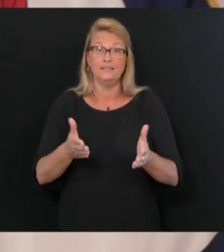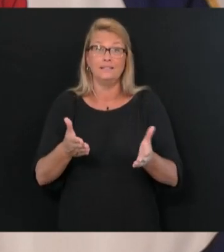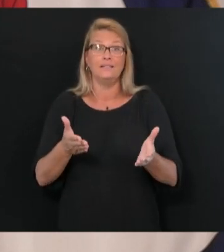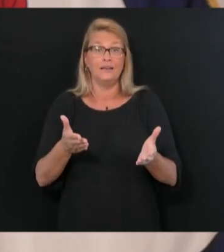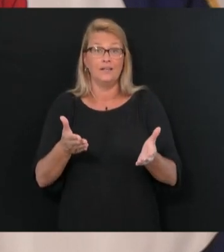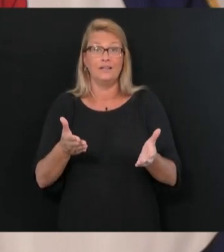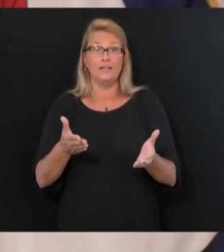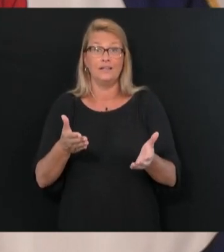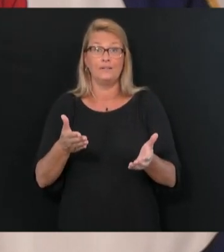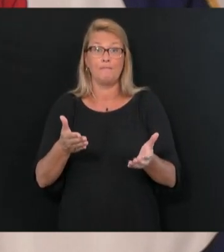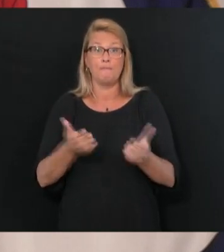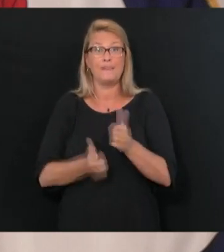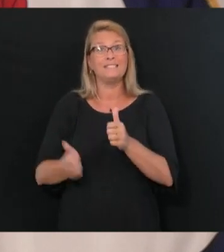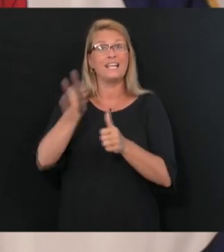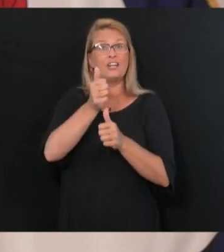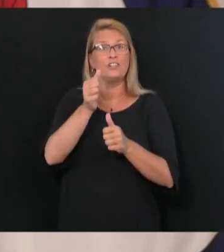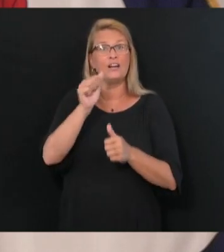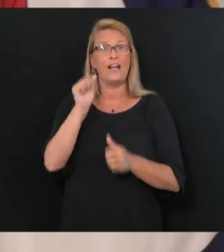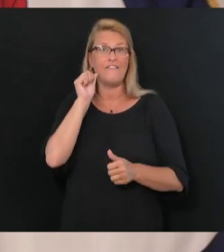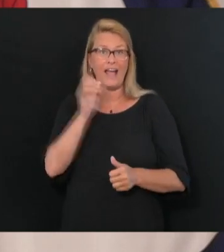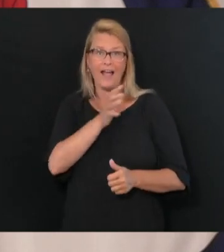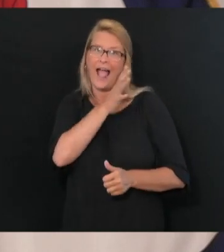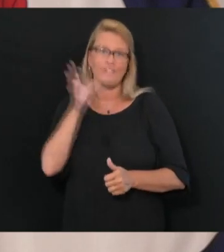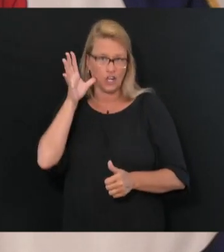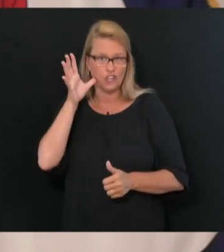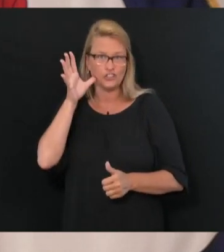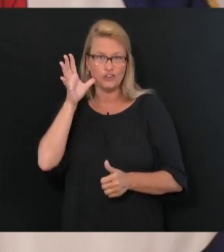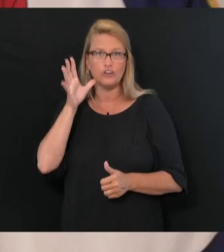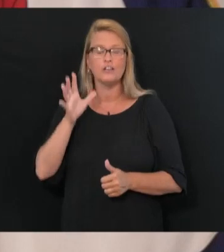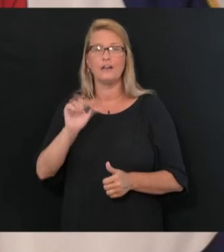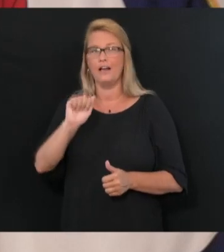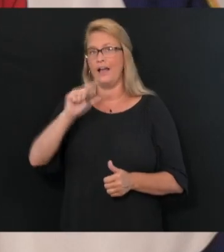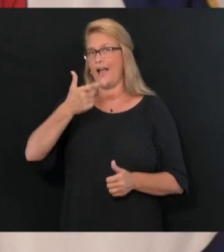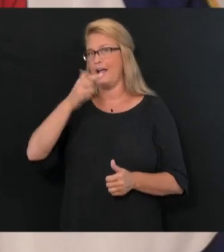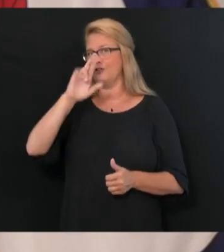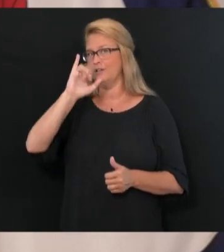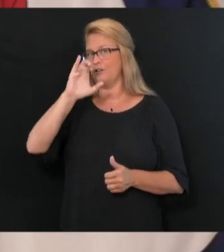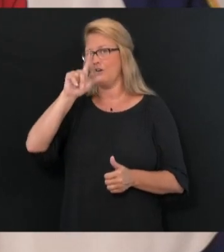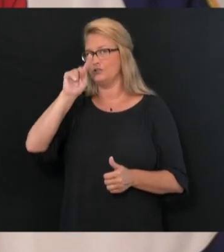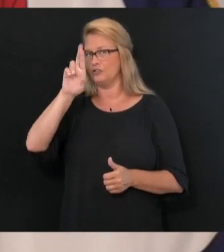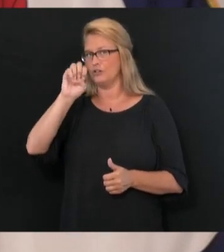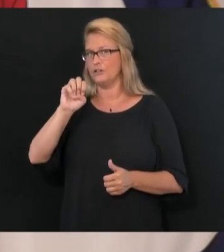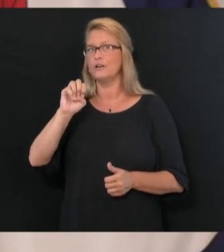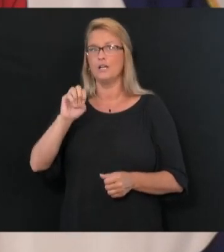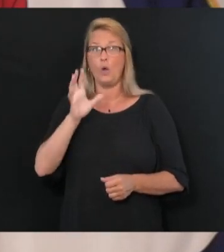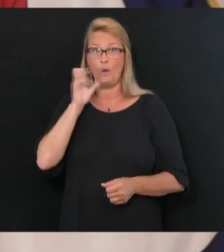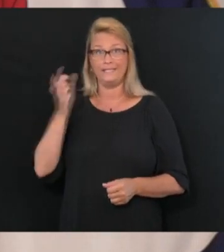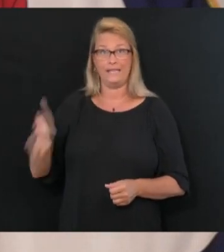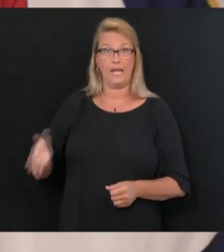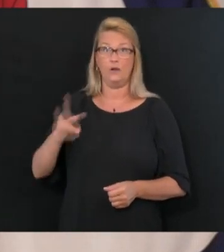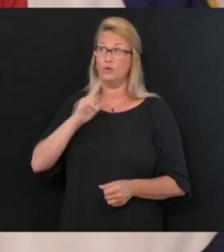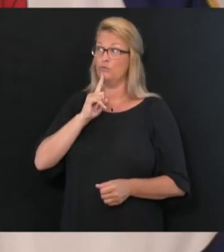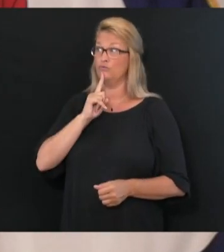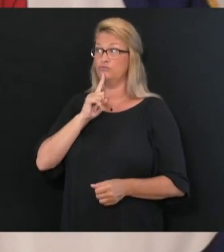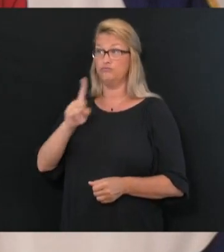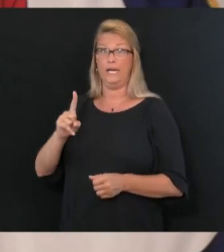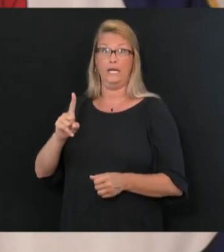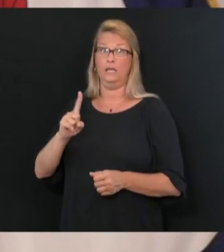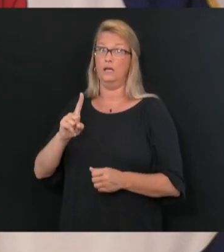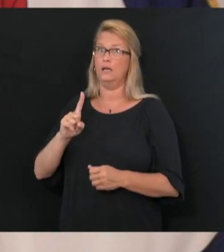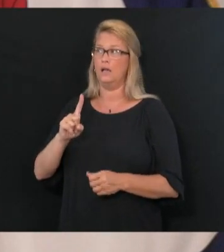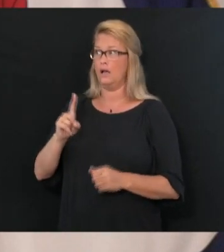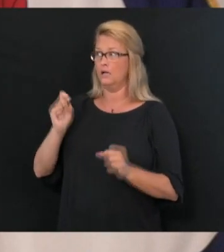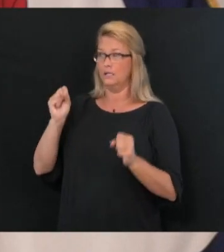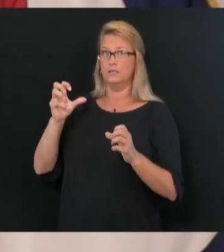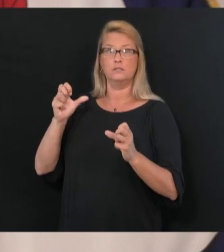the Secretary of Agriculture, Secretary Sonny Perdue, was there. He really was all over our color coding and